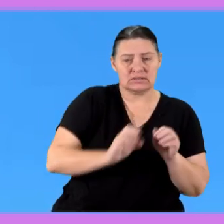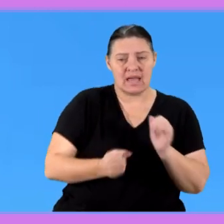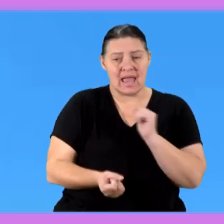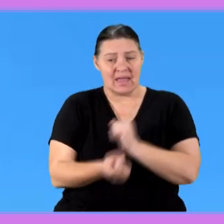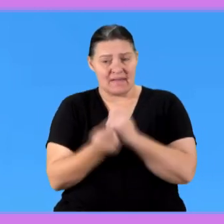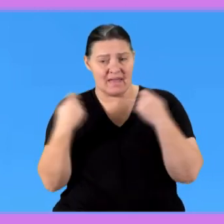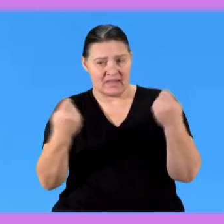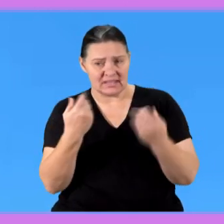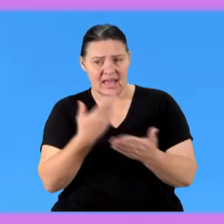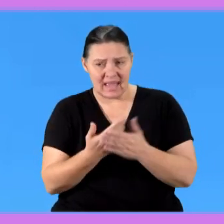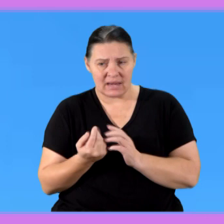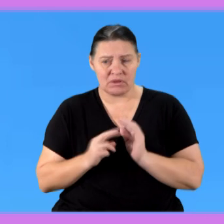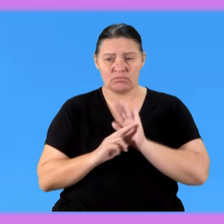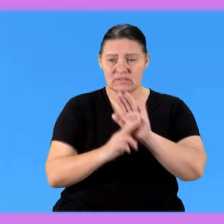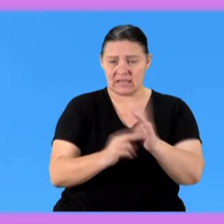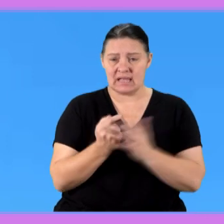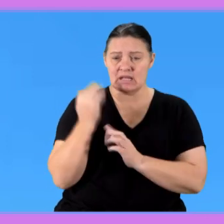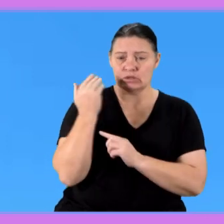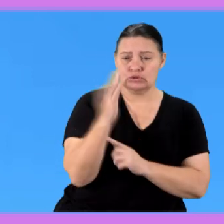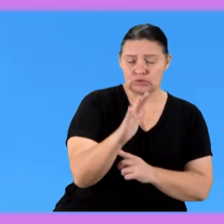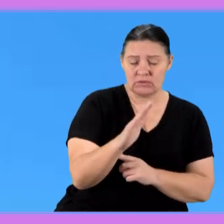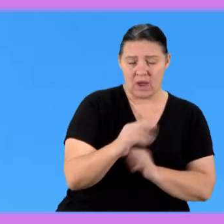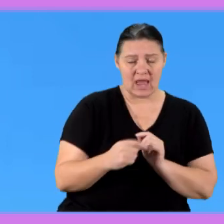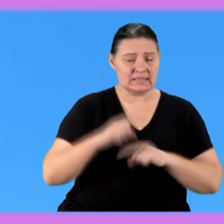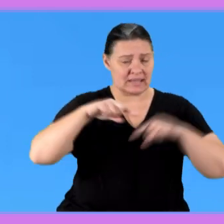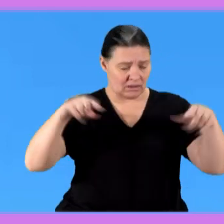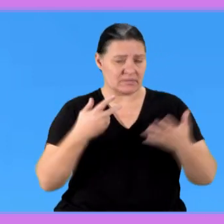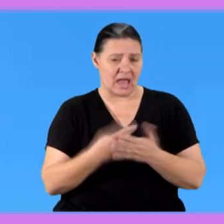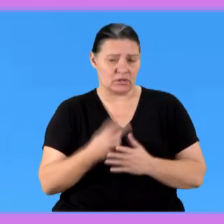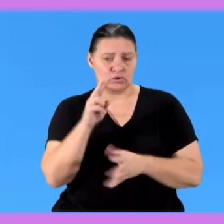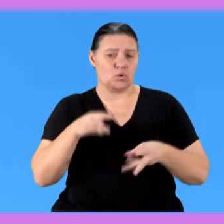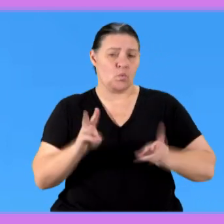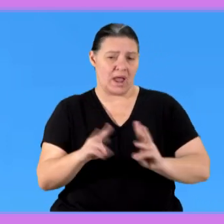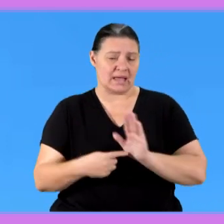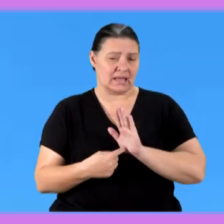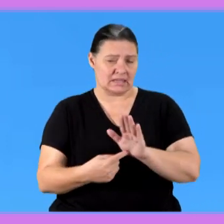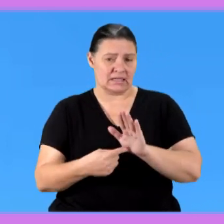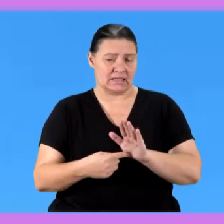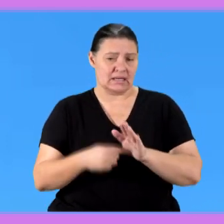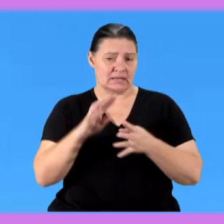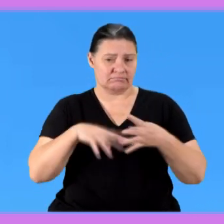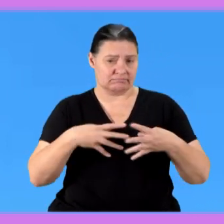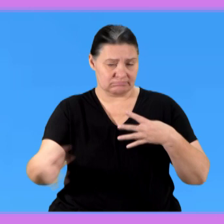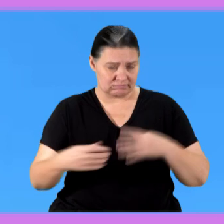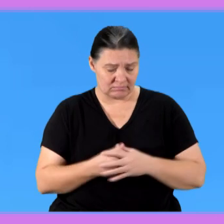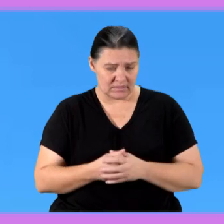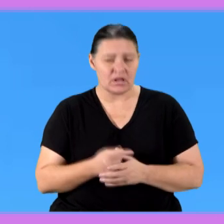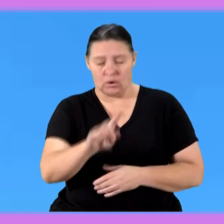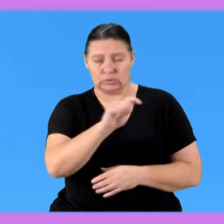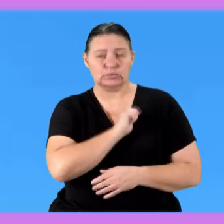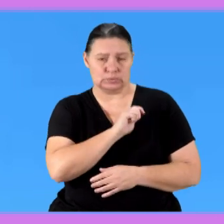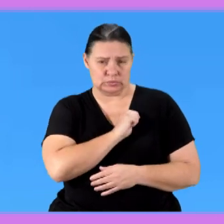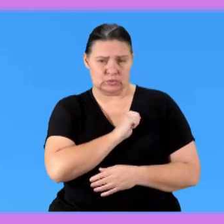events can be represented by tree diagrams and two-way tables. Yes, indeed, that is true. Okay, so we